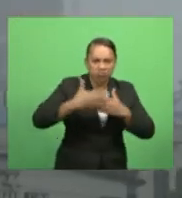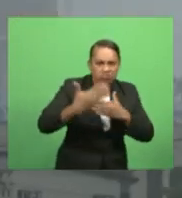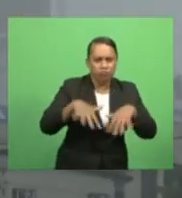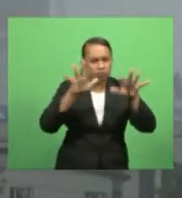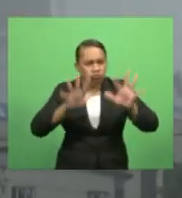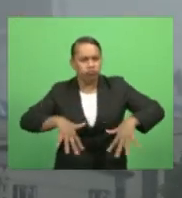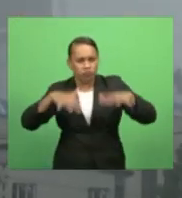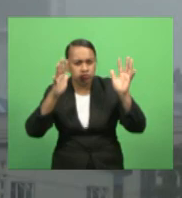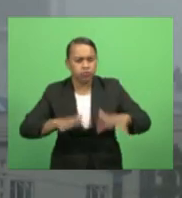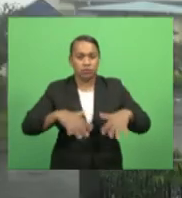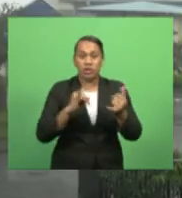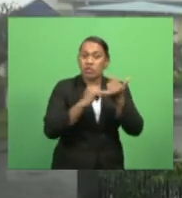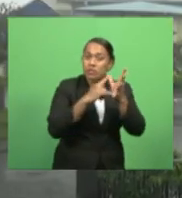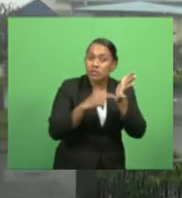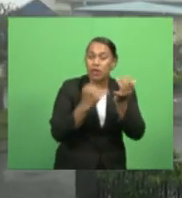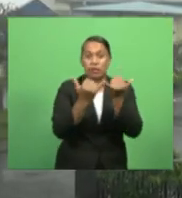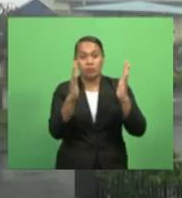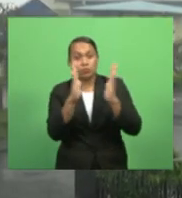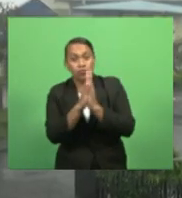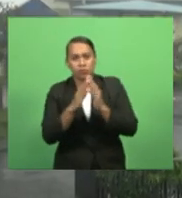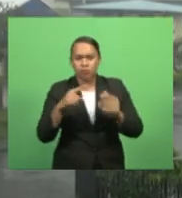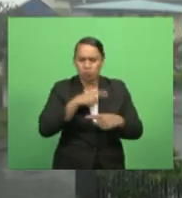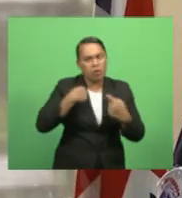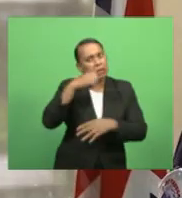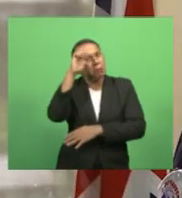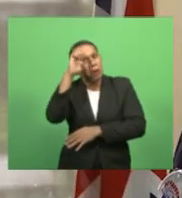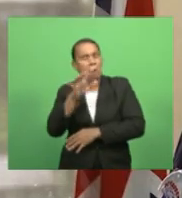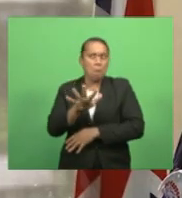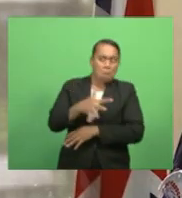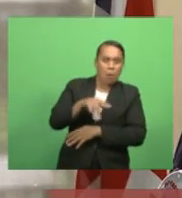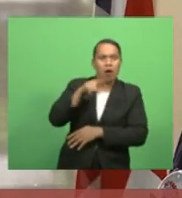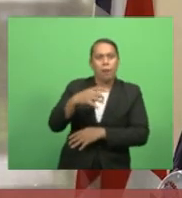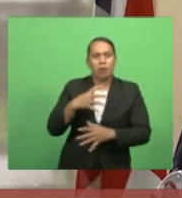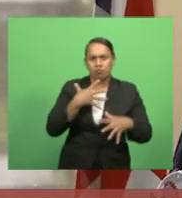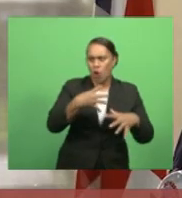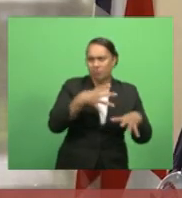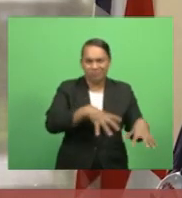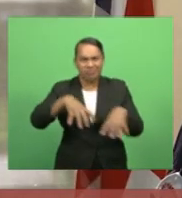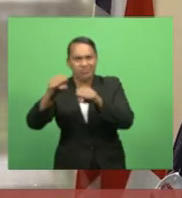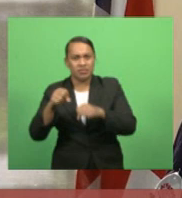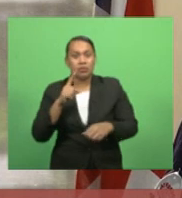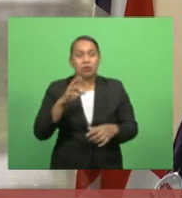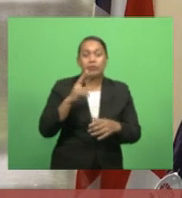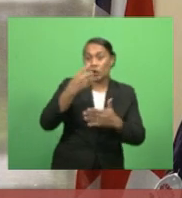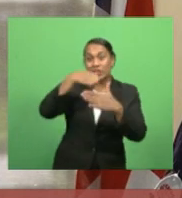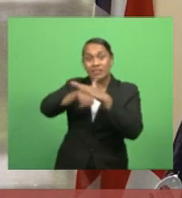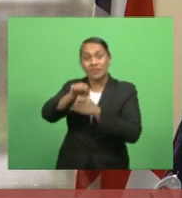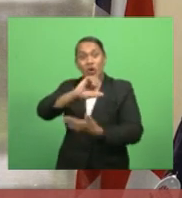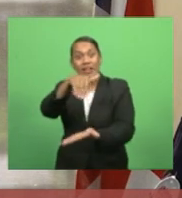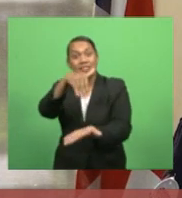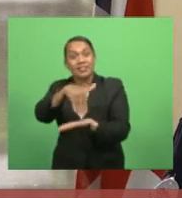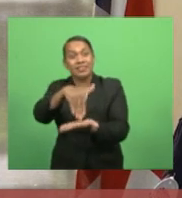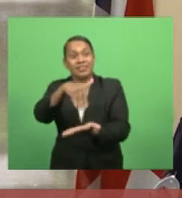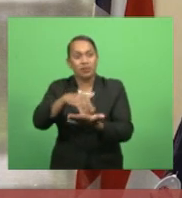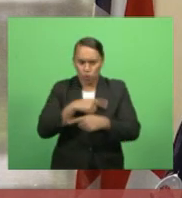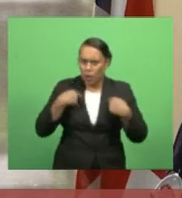Saturday and into Sunday, we expect this trough to gradually move away. In regards to the evacuation center, we have a total of 8